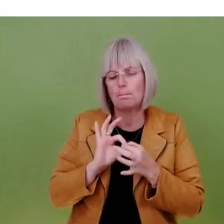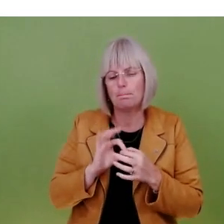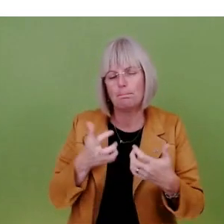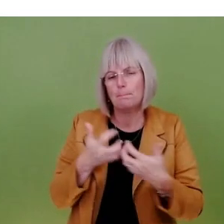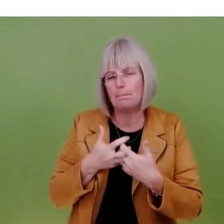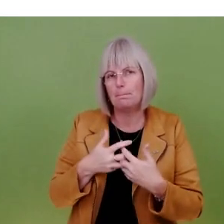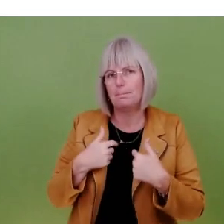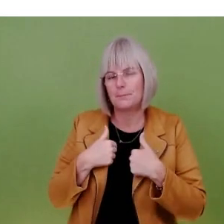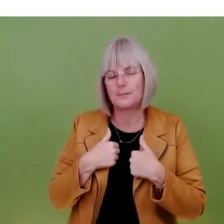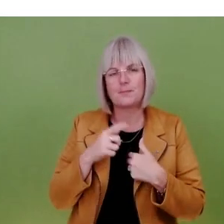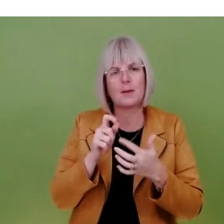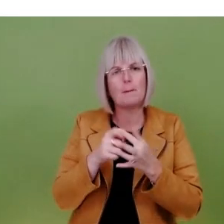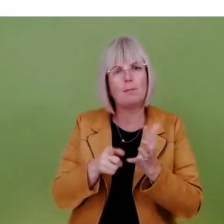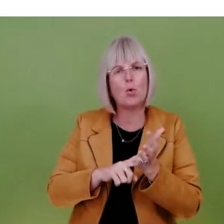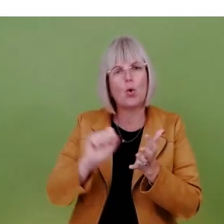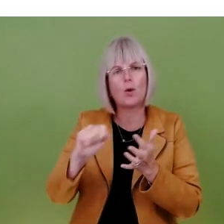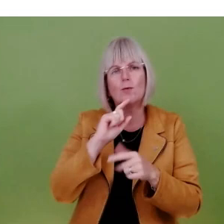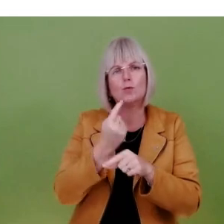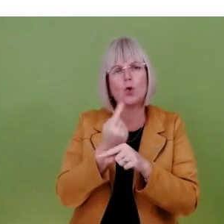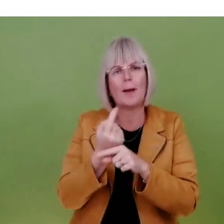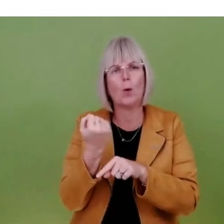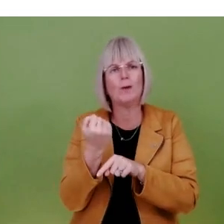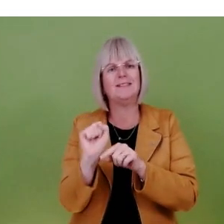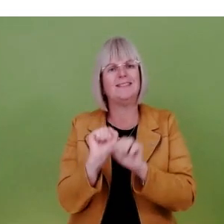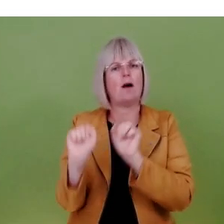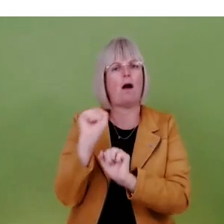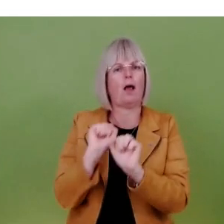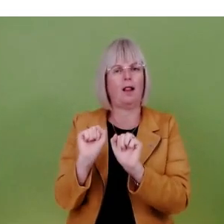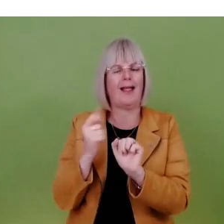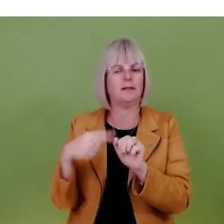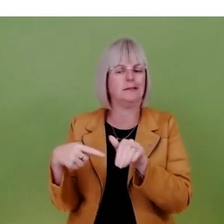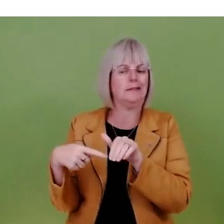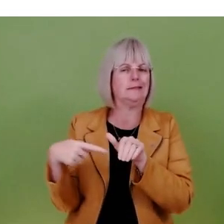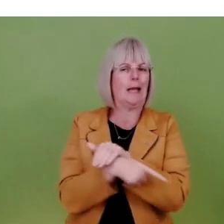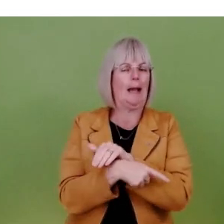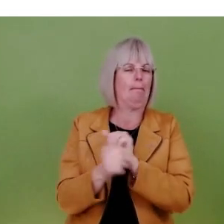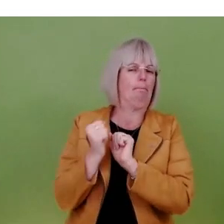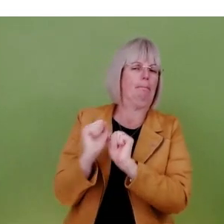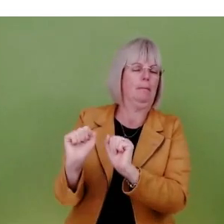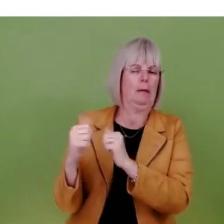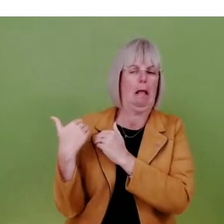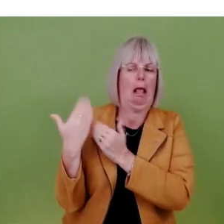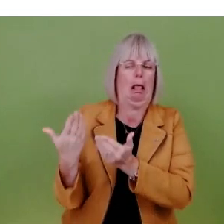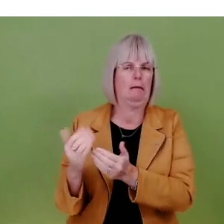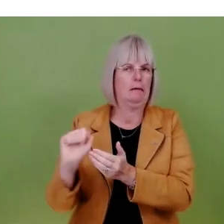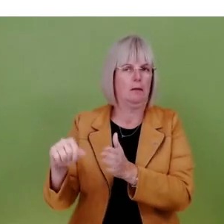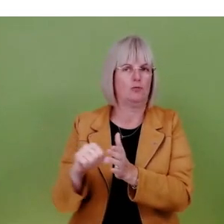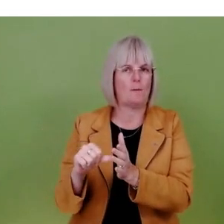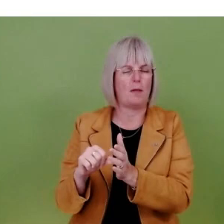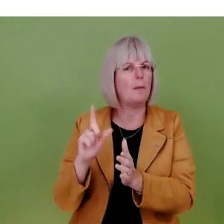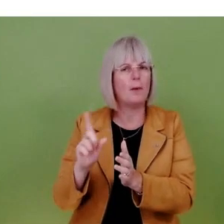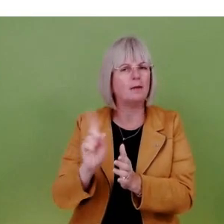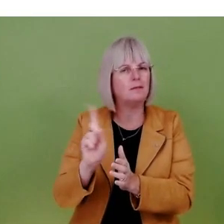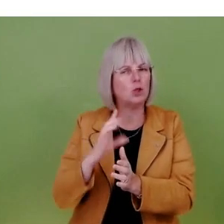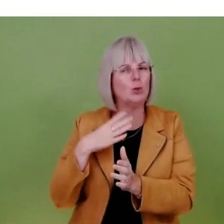and escapism, and the alternative to that being ownership of the problem, which feels really, really key. And Anita,